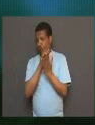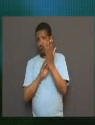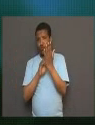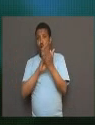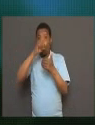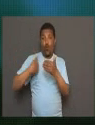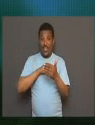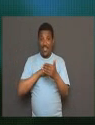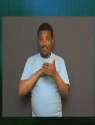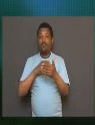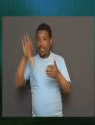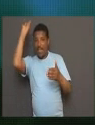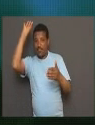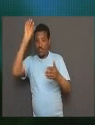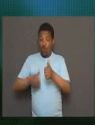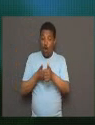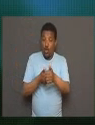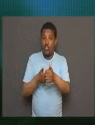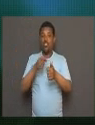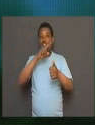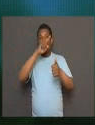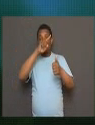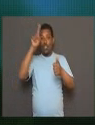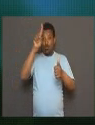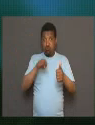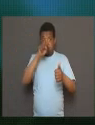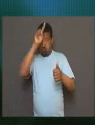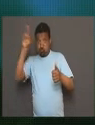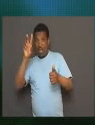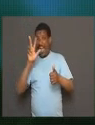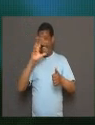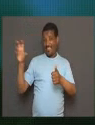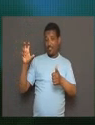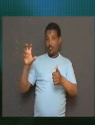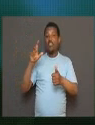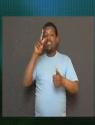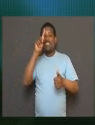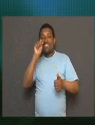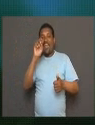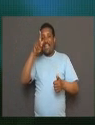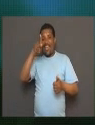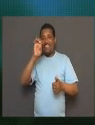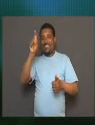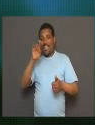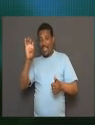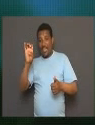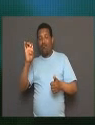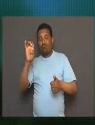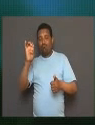following. The square root for the ceicteth River value